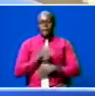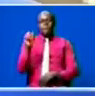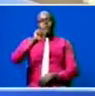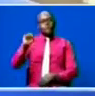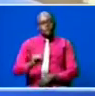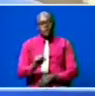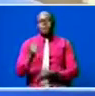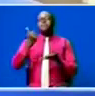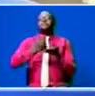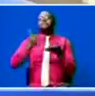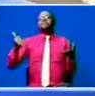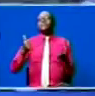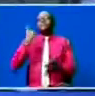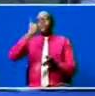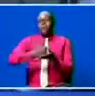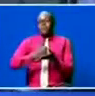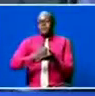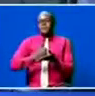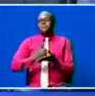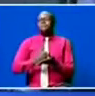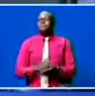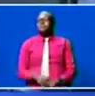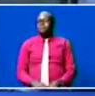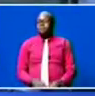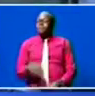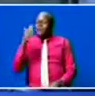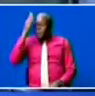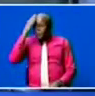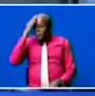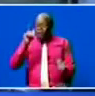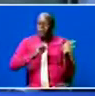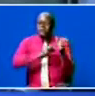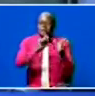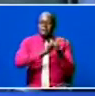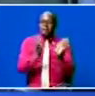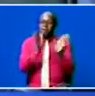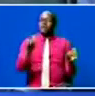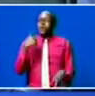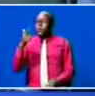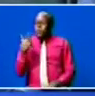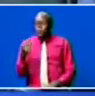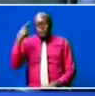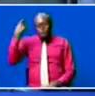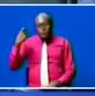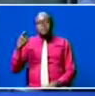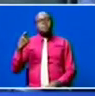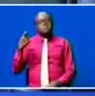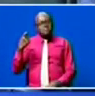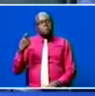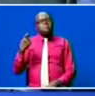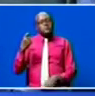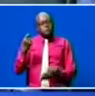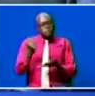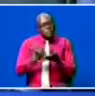is suspended from office. Do you know who a Secretary General is? Even to dream and to contemplate